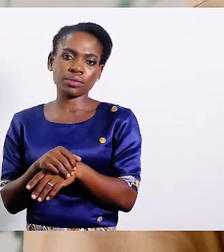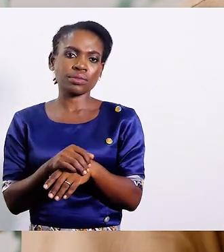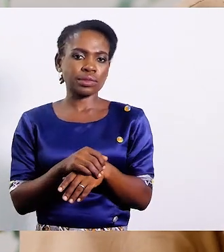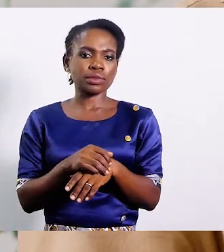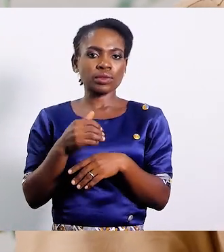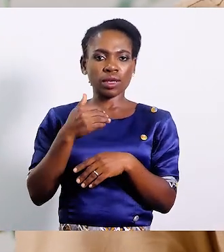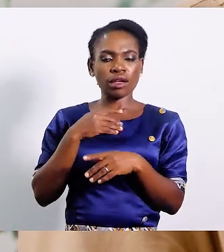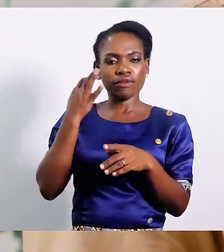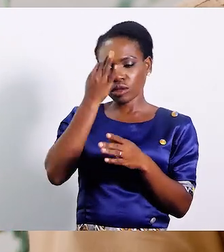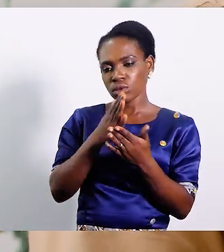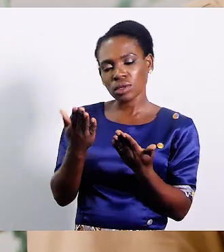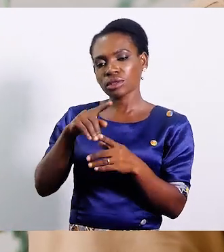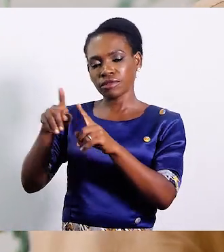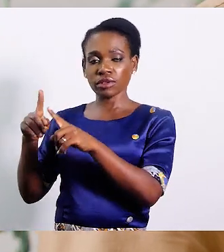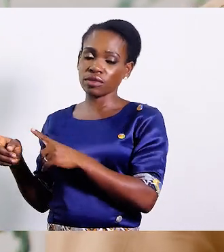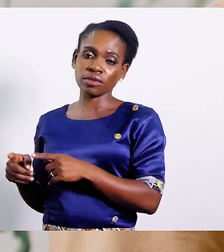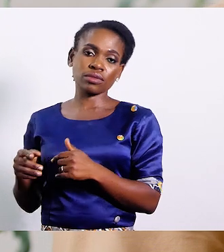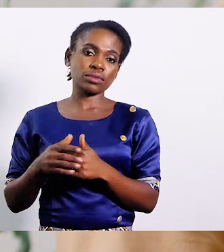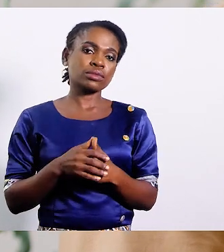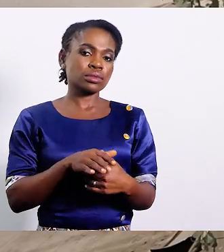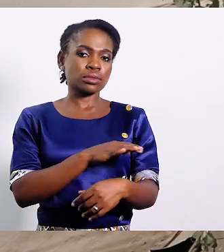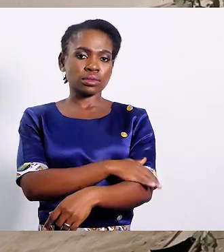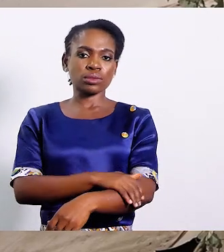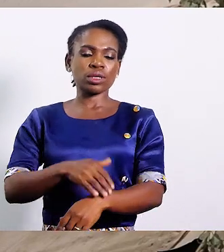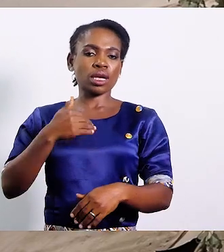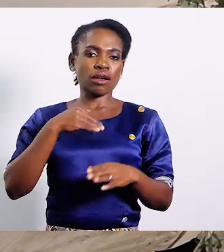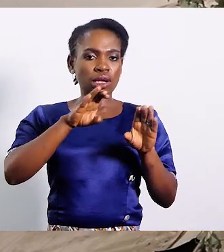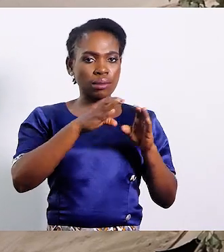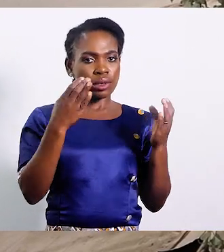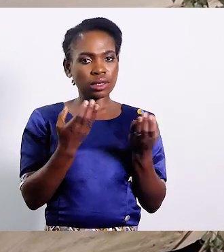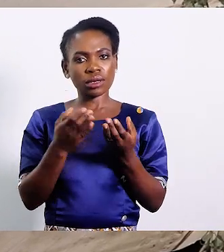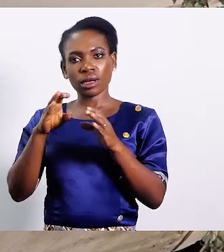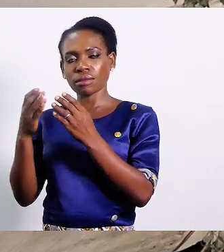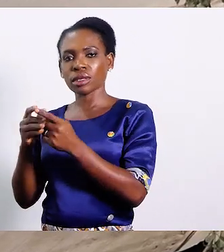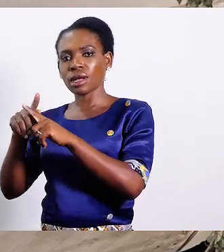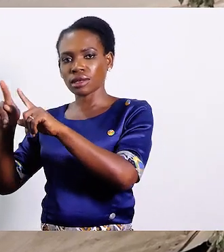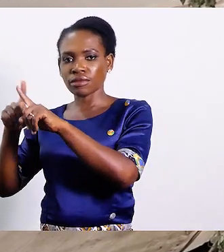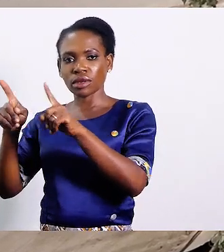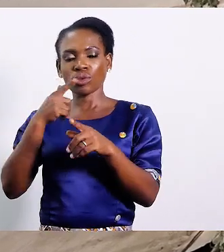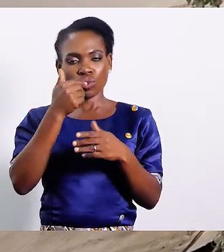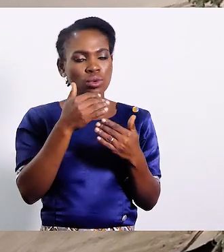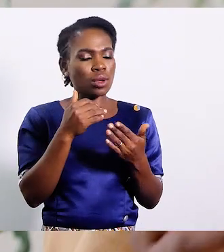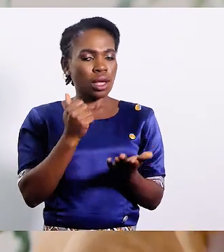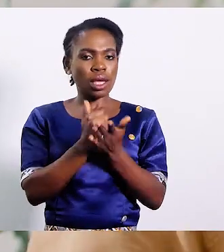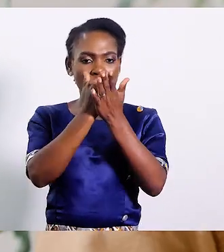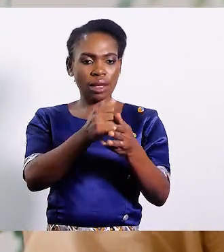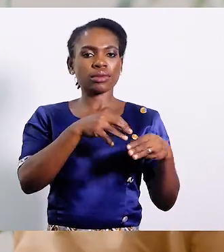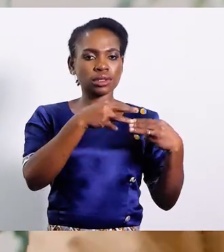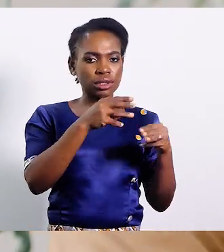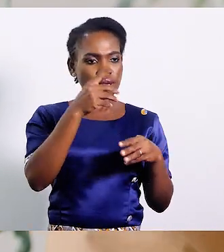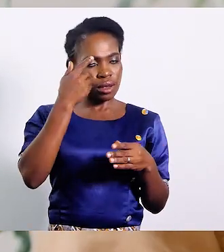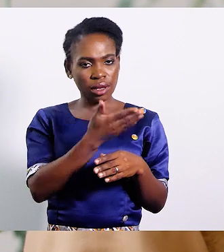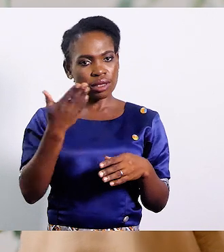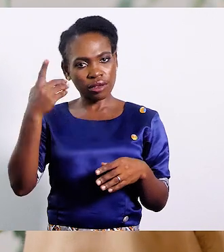it's Agri-Impact Consult. On Instagram it's Agri-Impact Consult. We also have sister companies. For instance, Fresh Logistics, they deal with